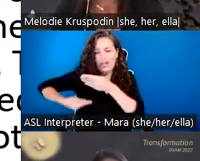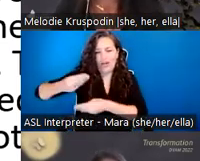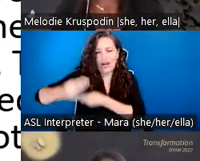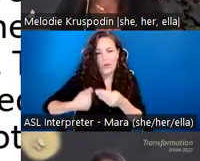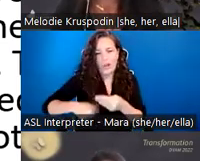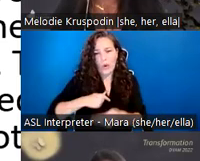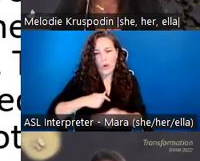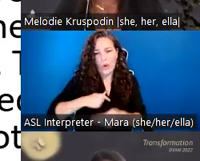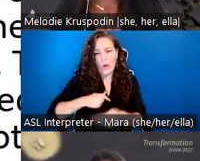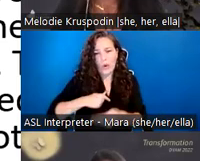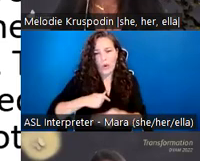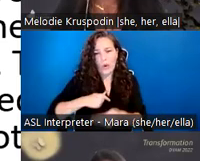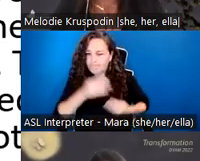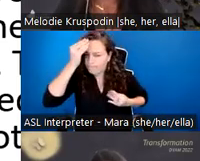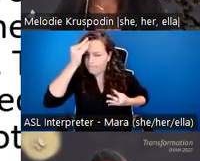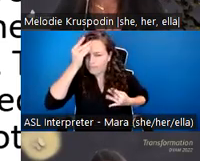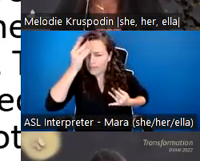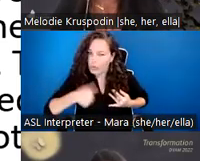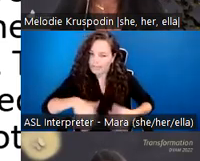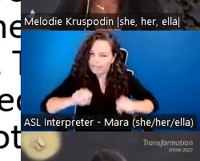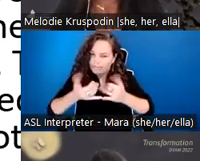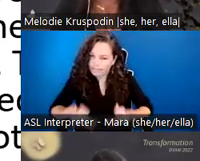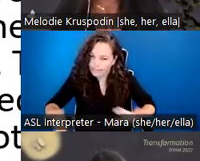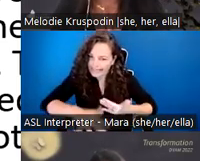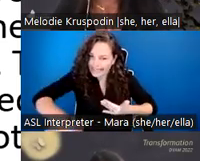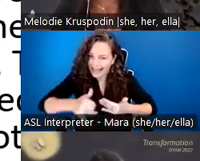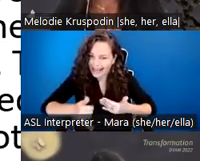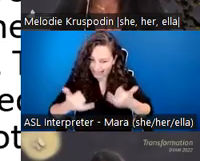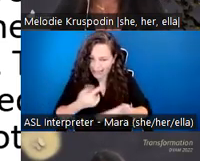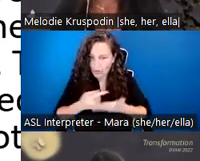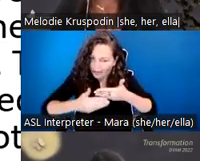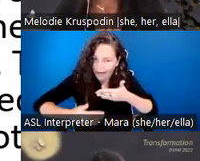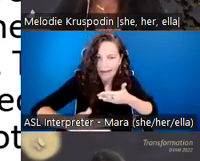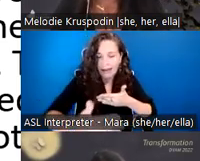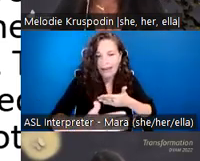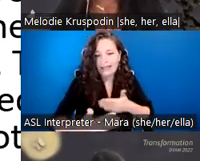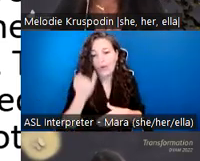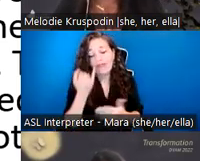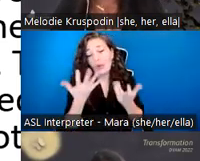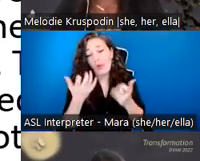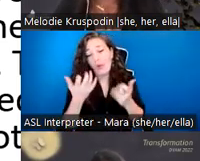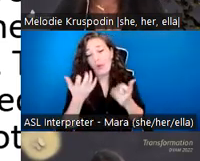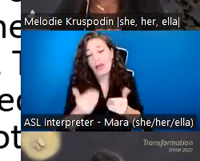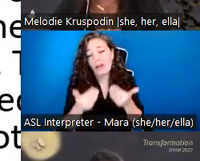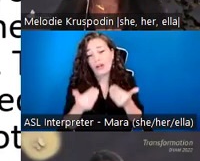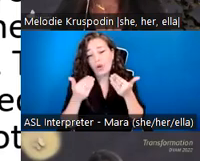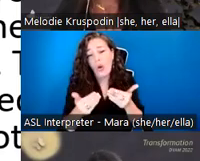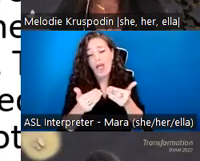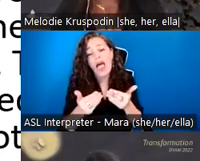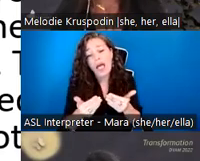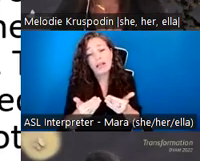hearts and thoughts as we are in the space today, this week, and every day. So you can go ahead